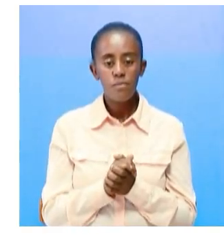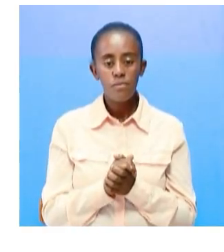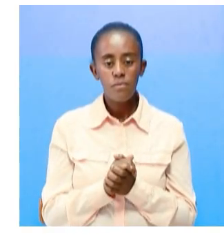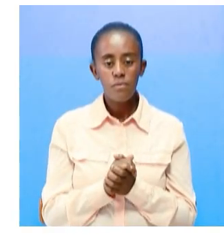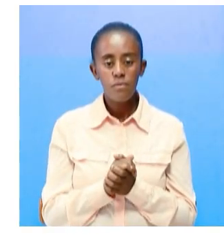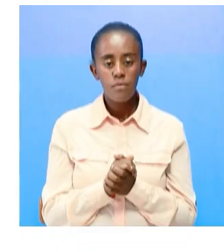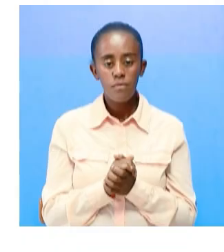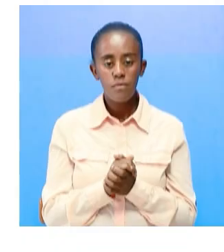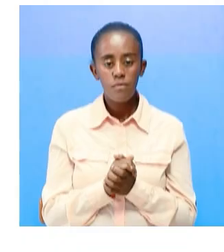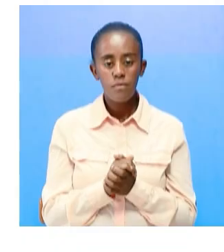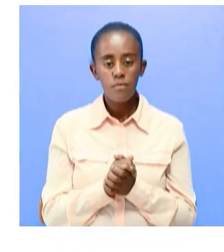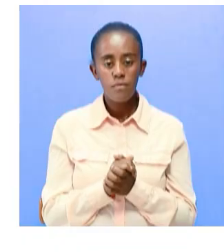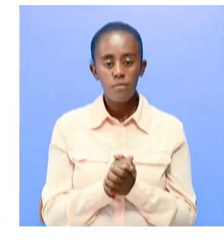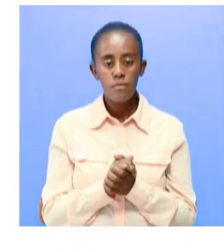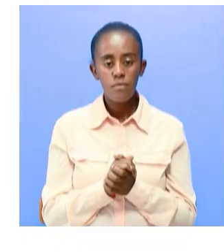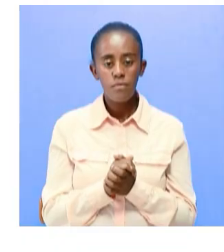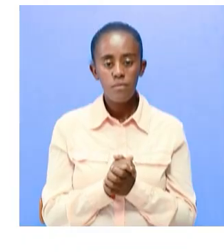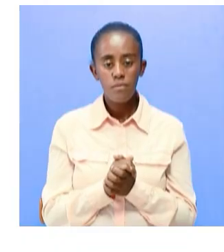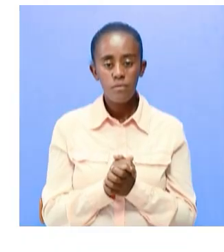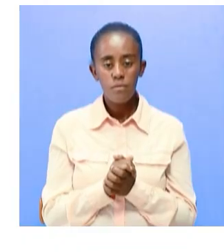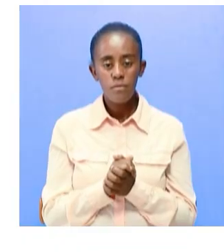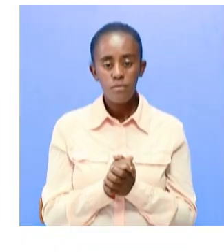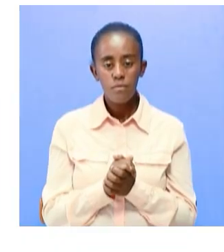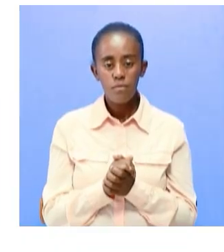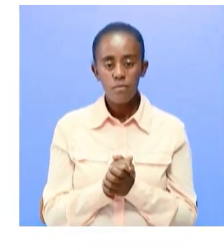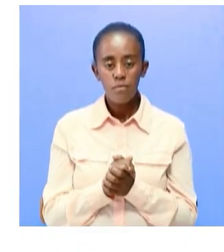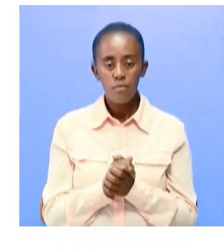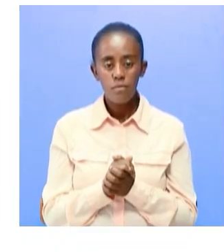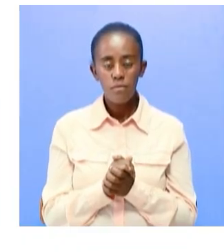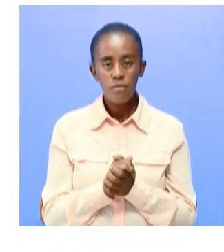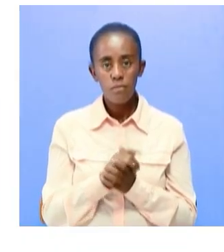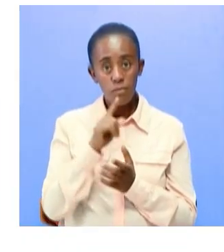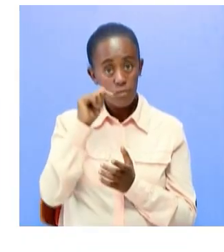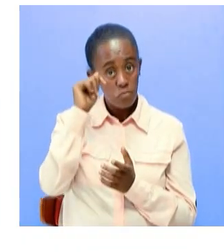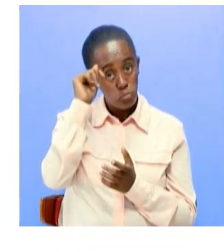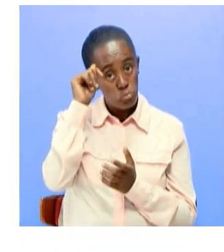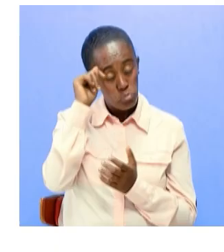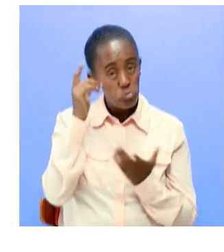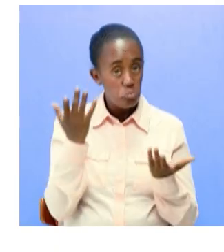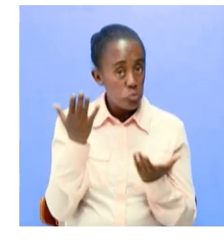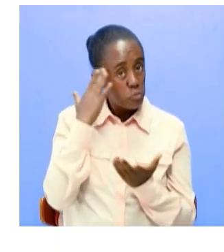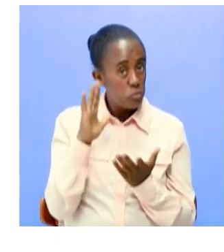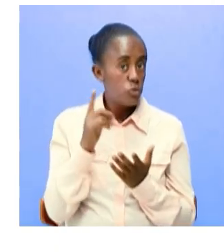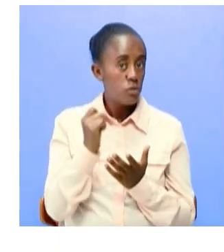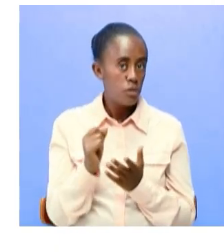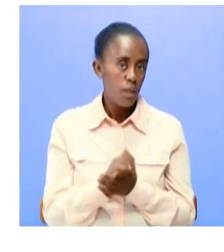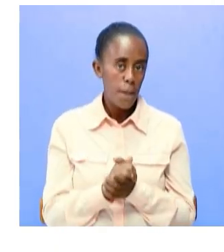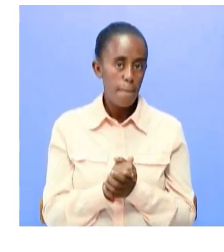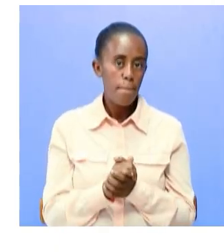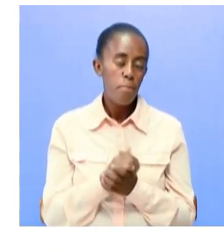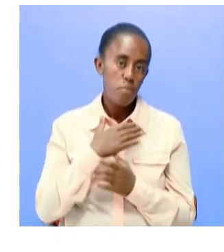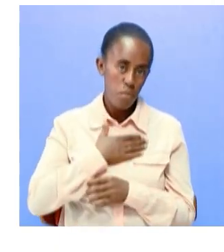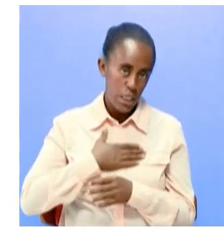is a stranger. Okay, the stranger, maybe he doesn't know the area. So he can say what?